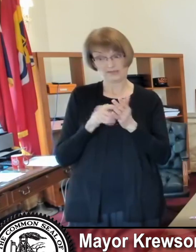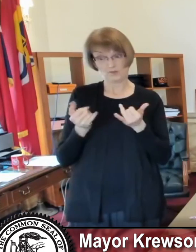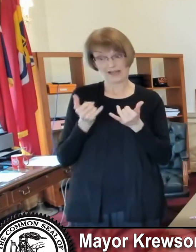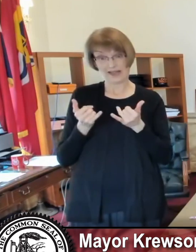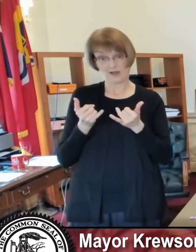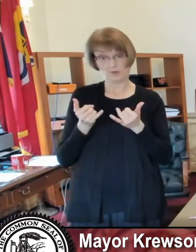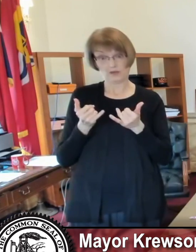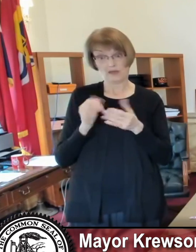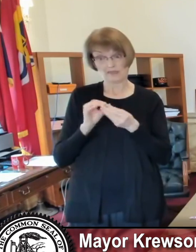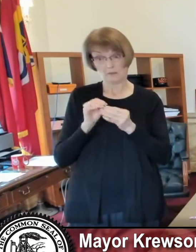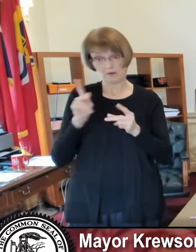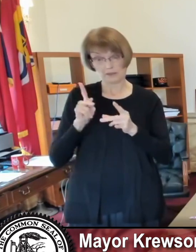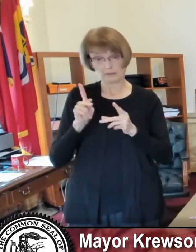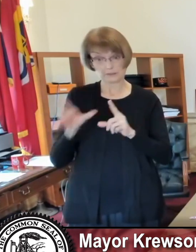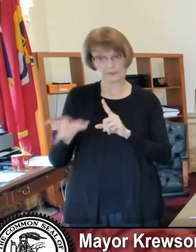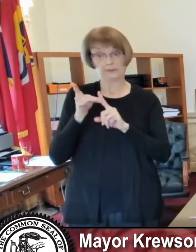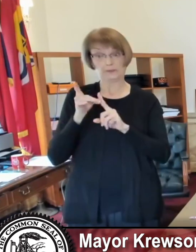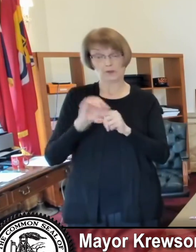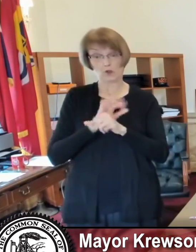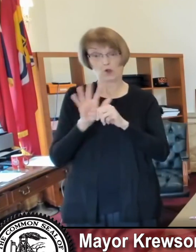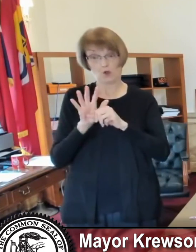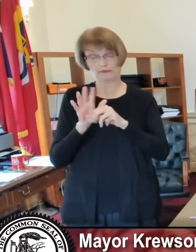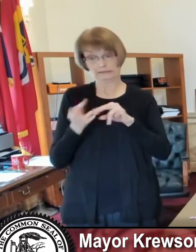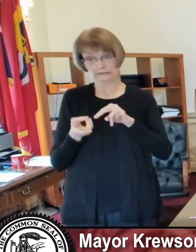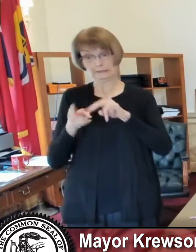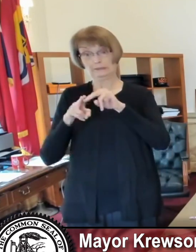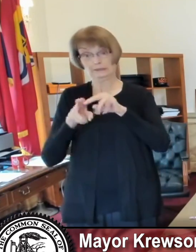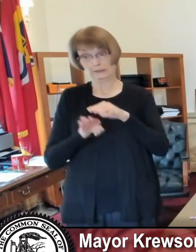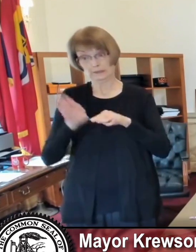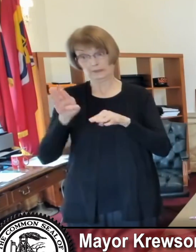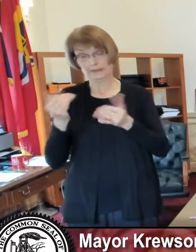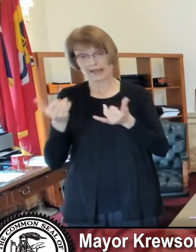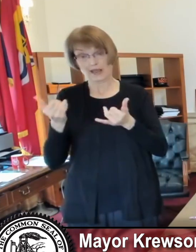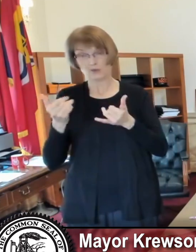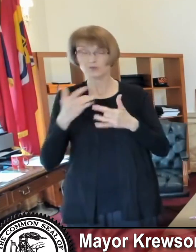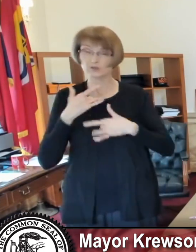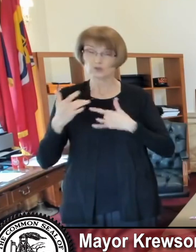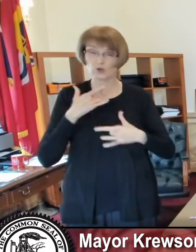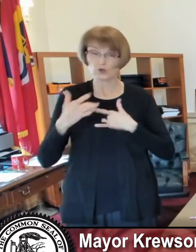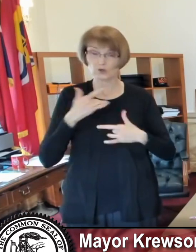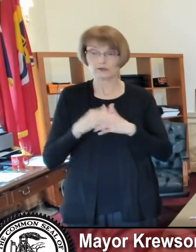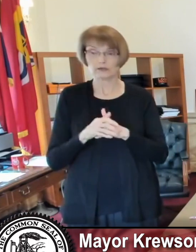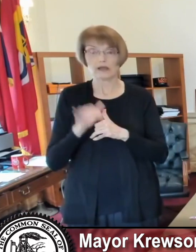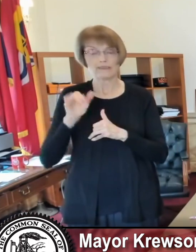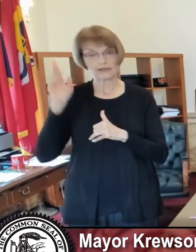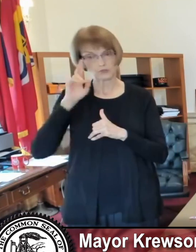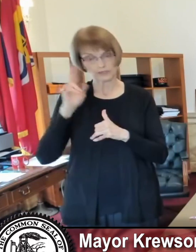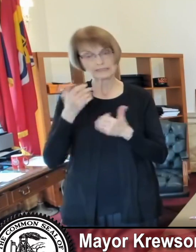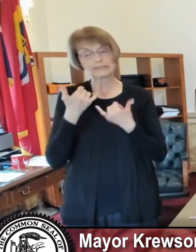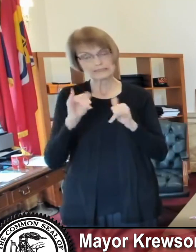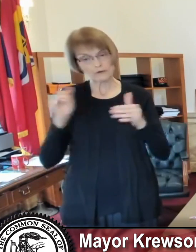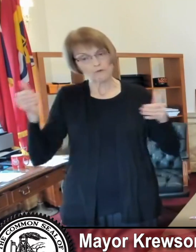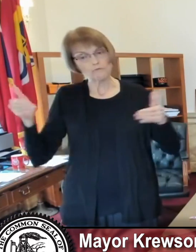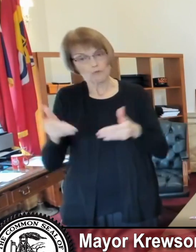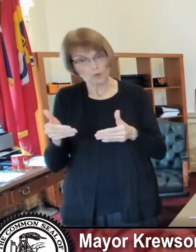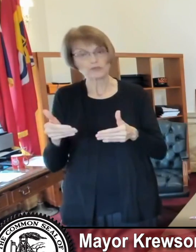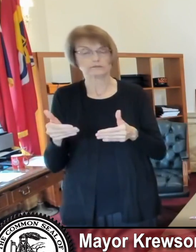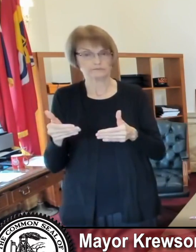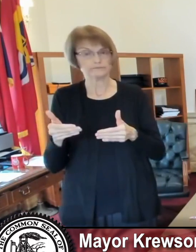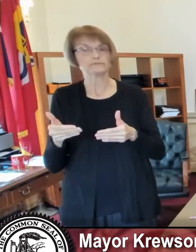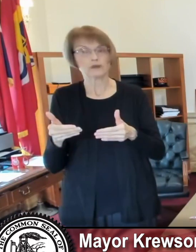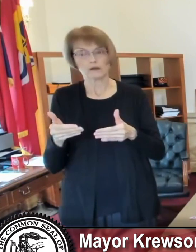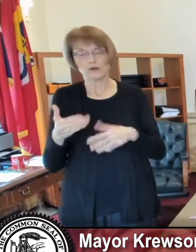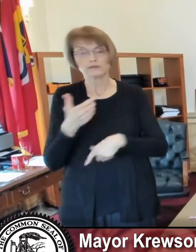in the numbers right now. We're concerned about the variants, and So that's why our focus is certainly on